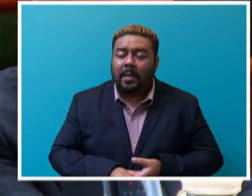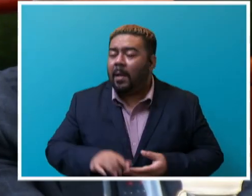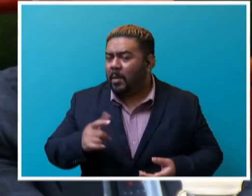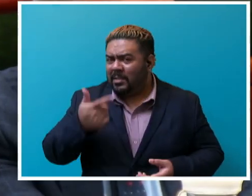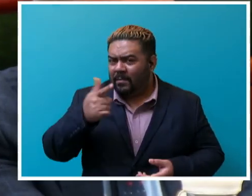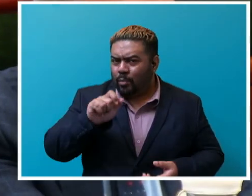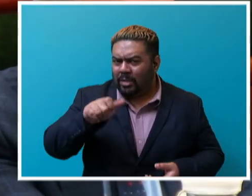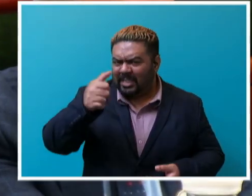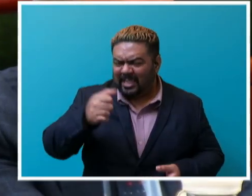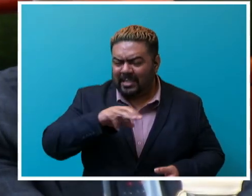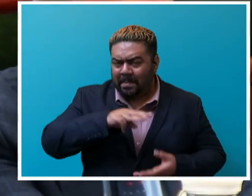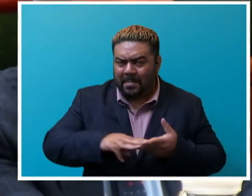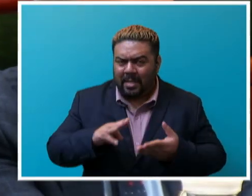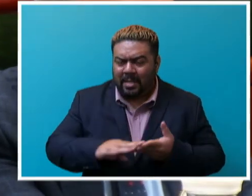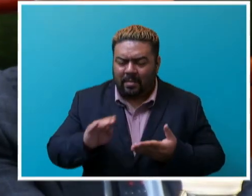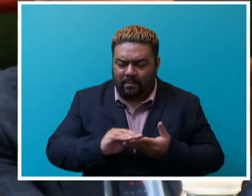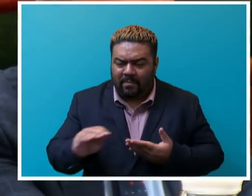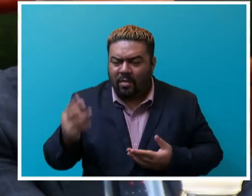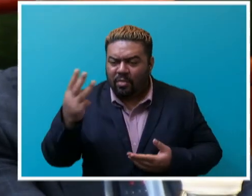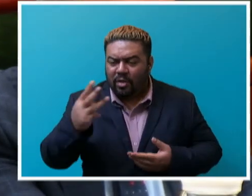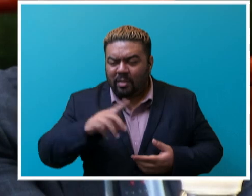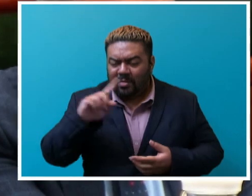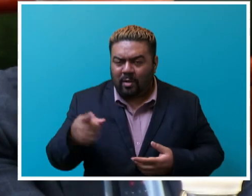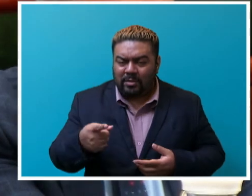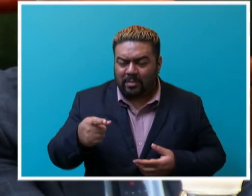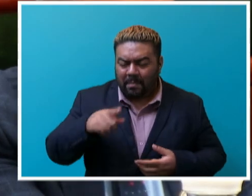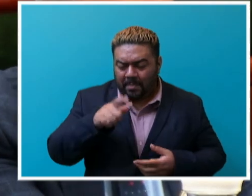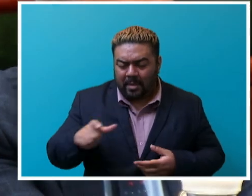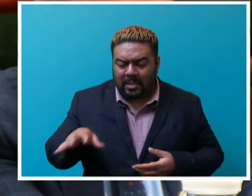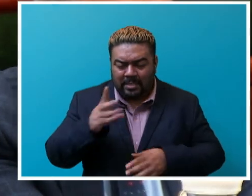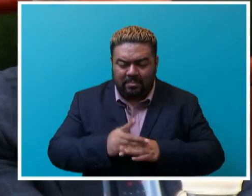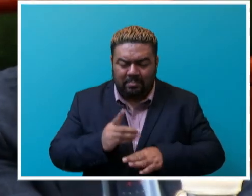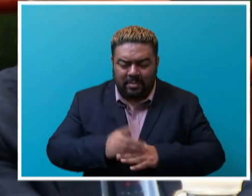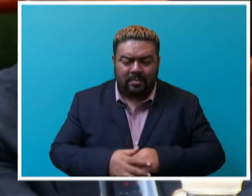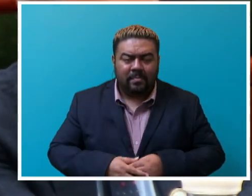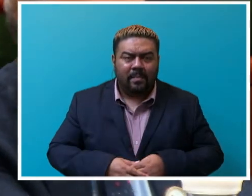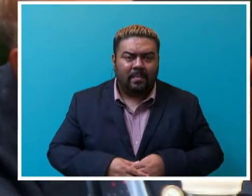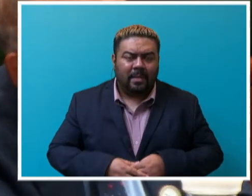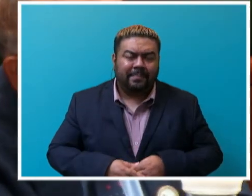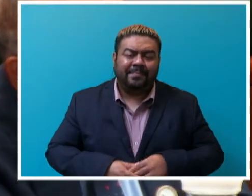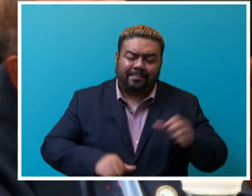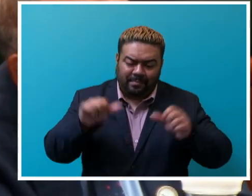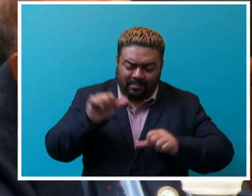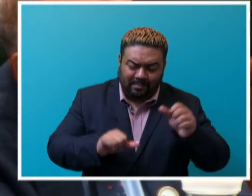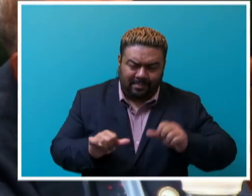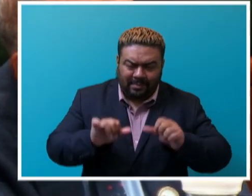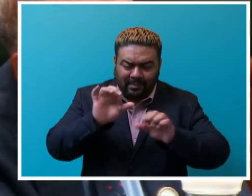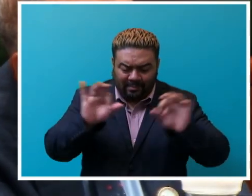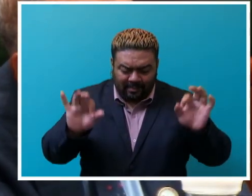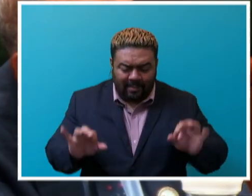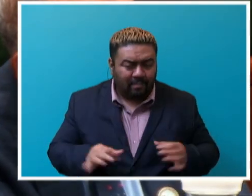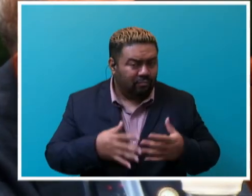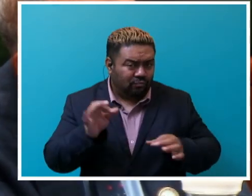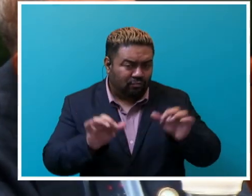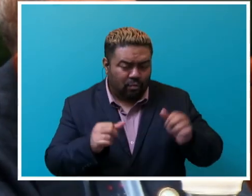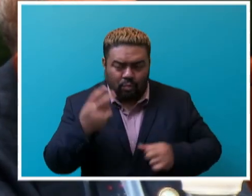7.6 million of this goes to 13,000 persons with permanent disability. A monitoring, evaluation, review